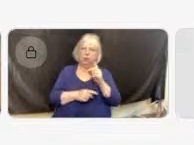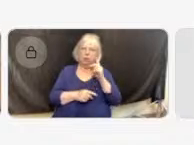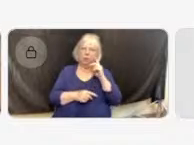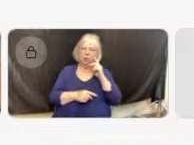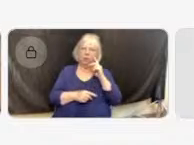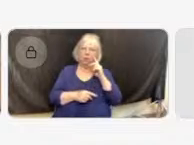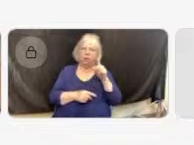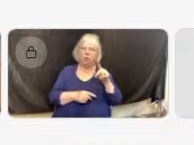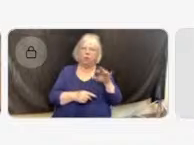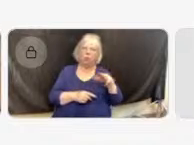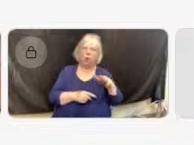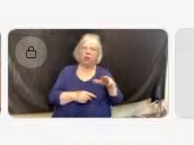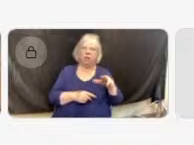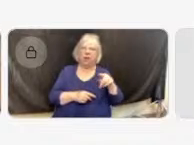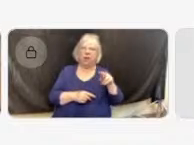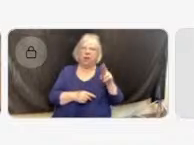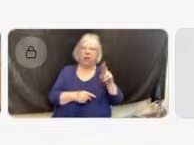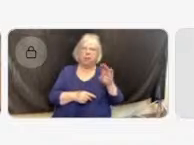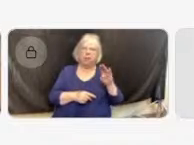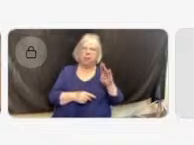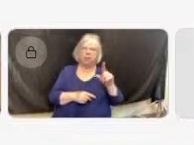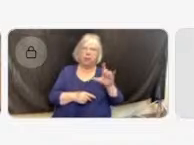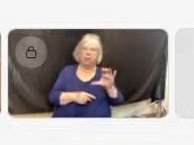public, quasi-public sort of uses,